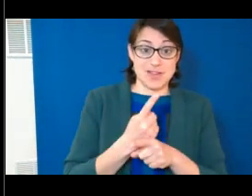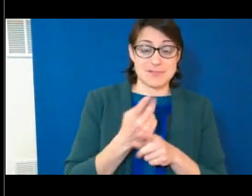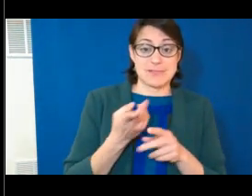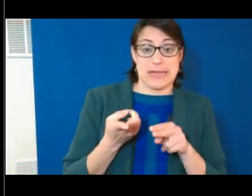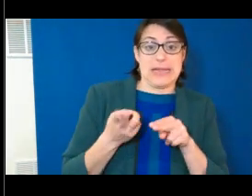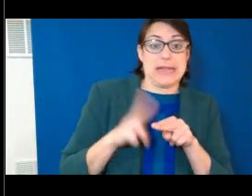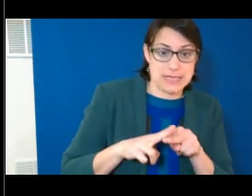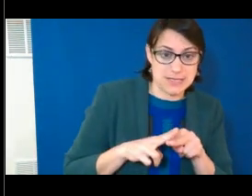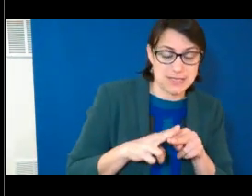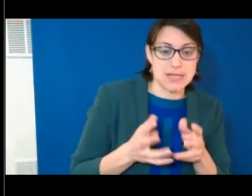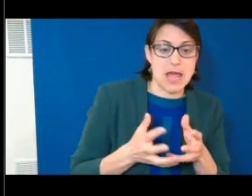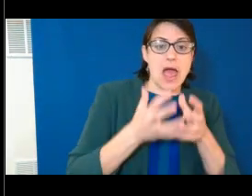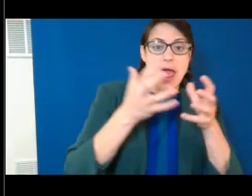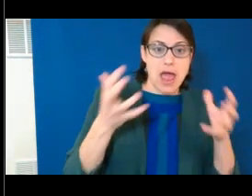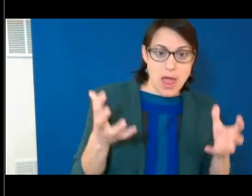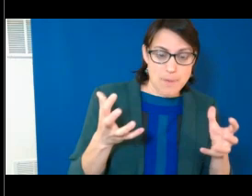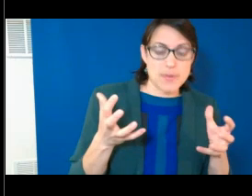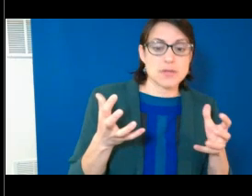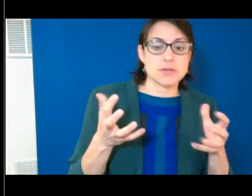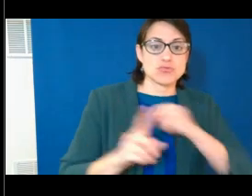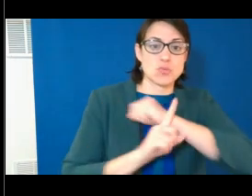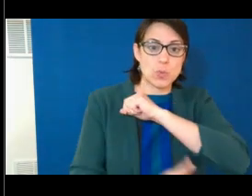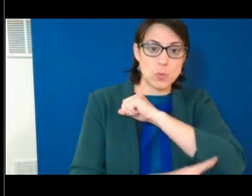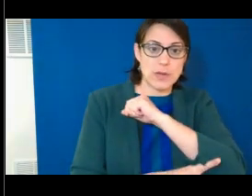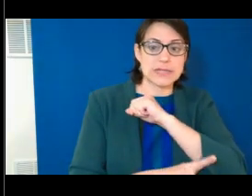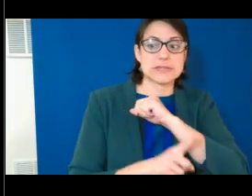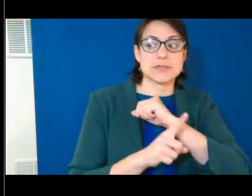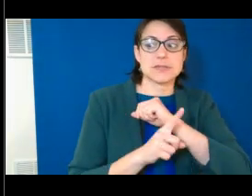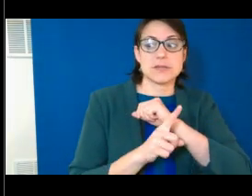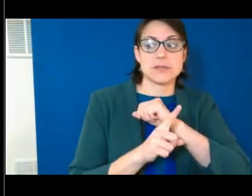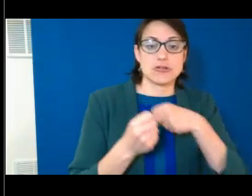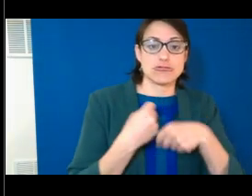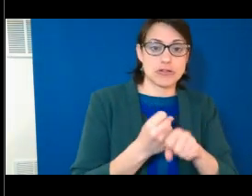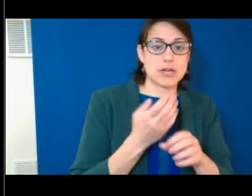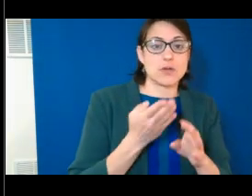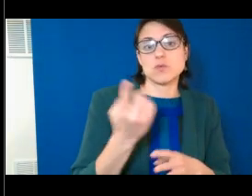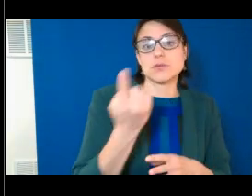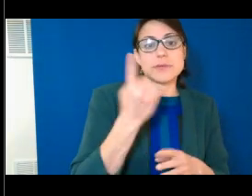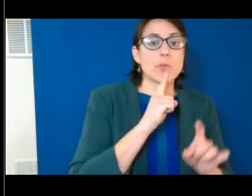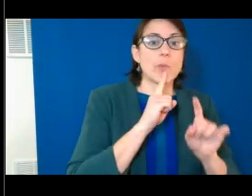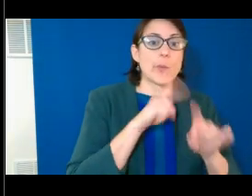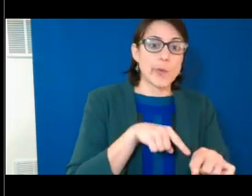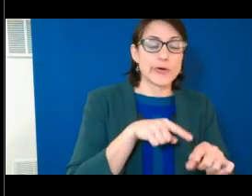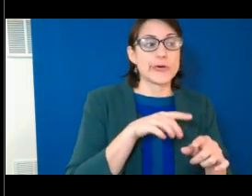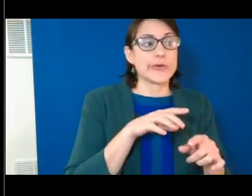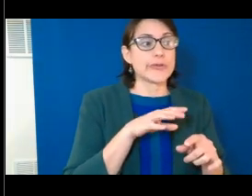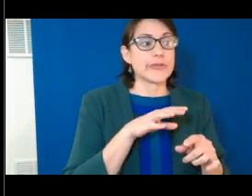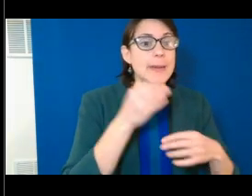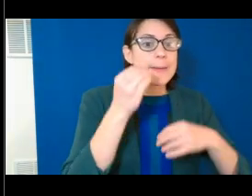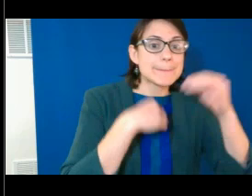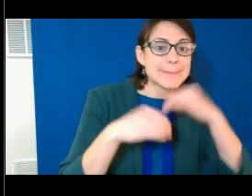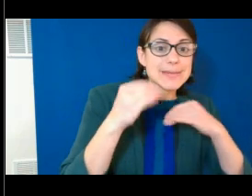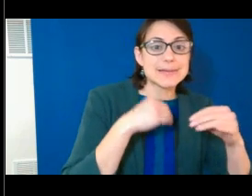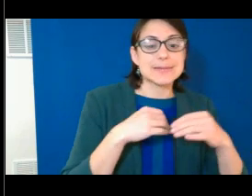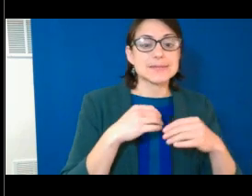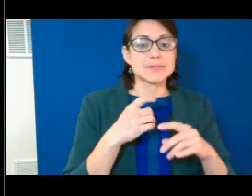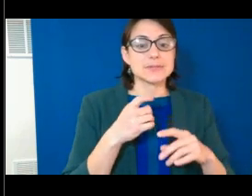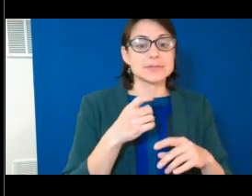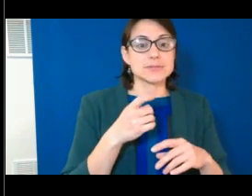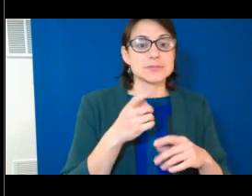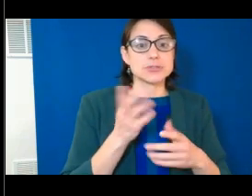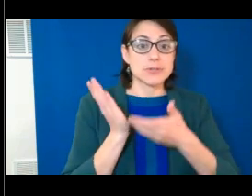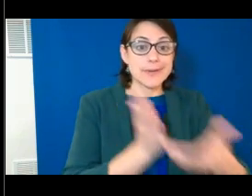waste generated by someone ordering their week's worth of meals delivered to their doorstep in plastic and